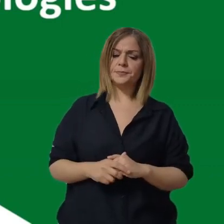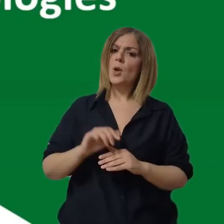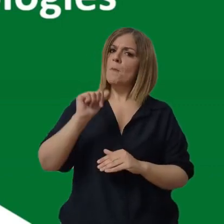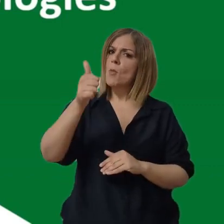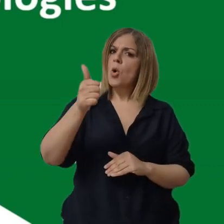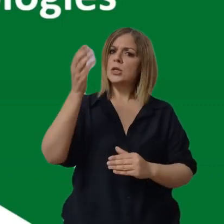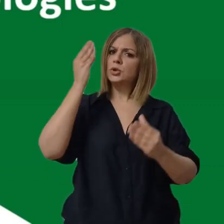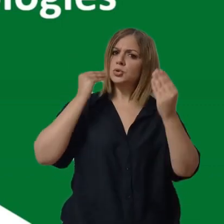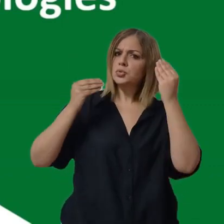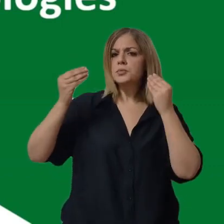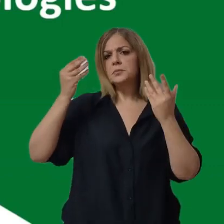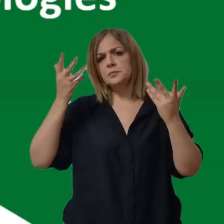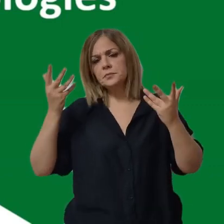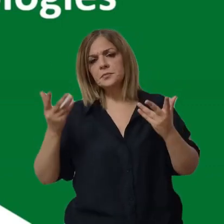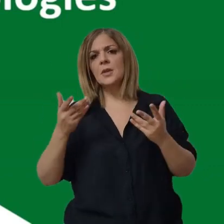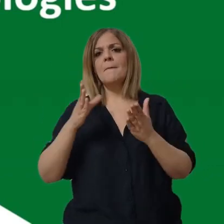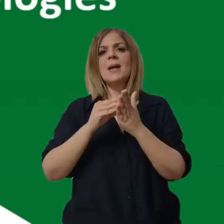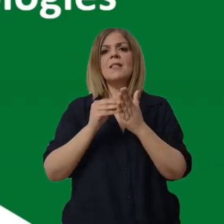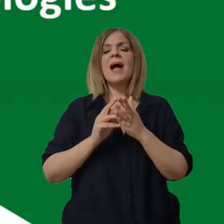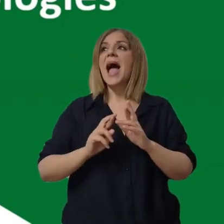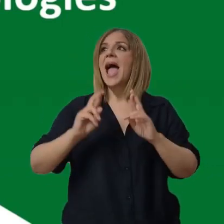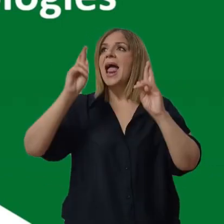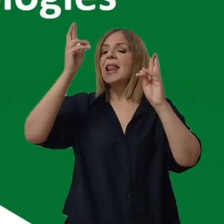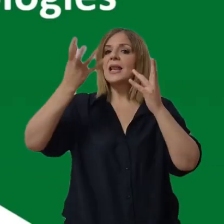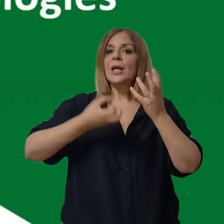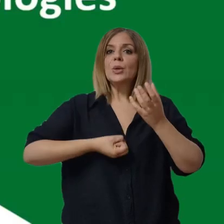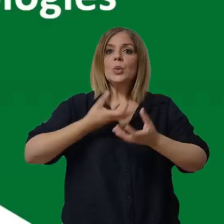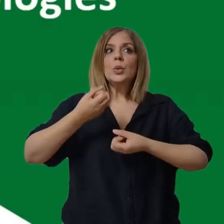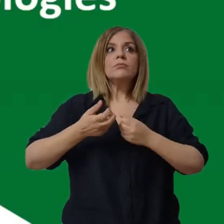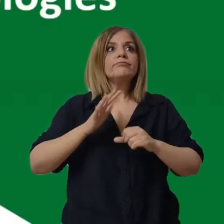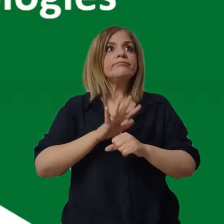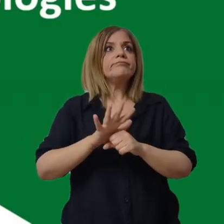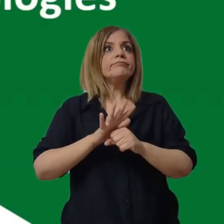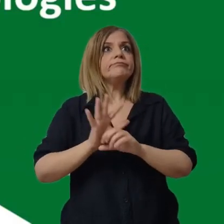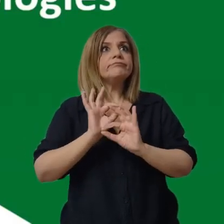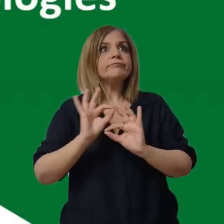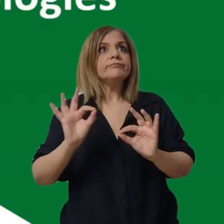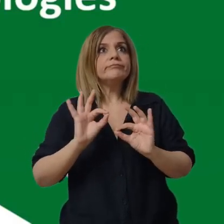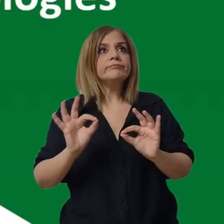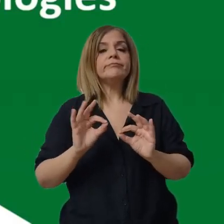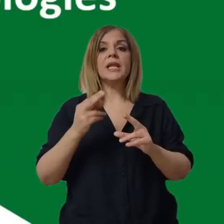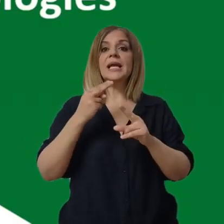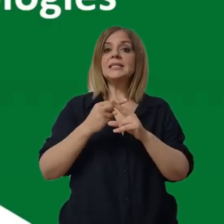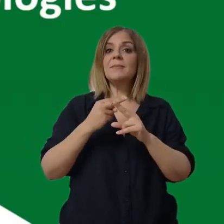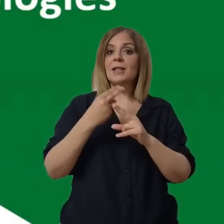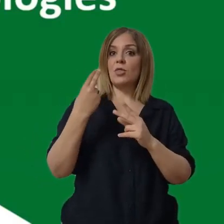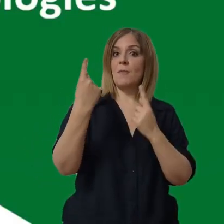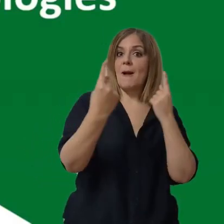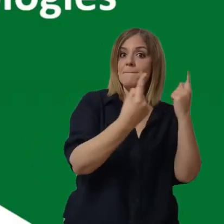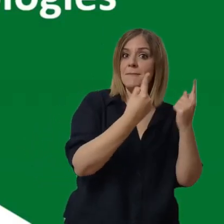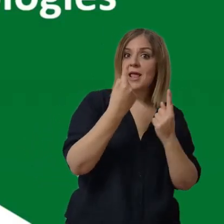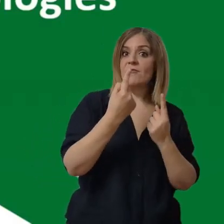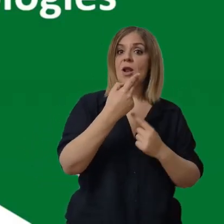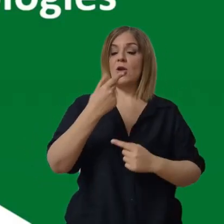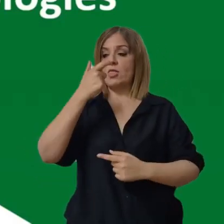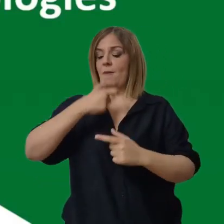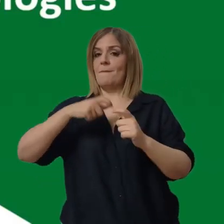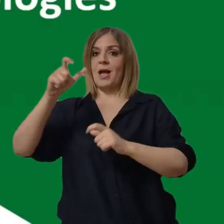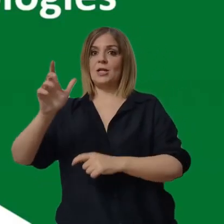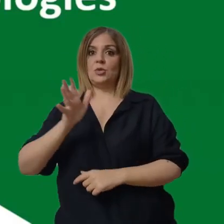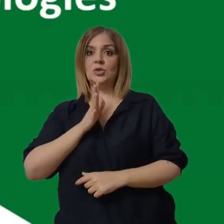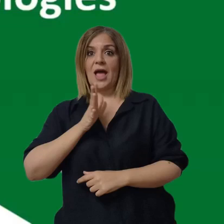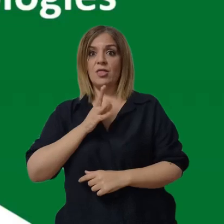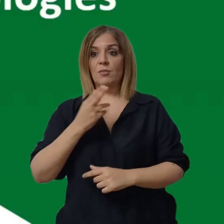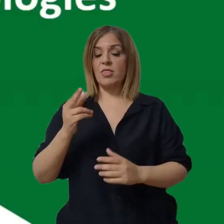also energy efficiency is good for both the environment and for us,